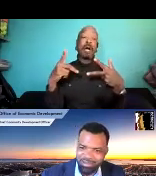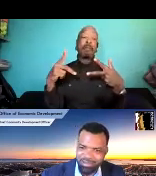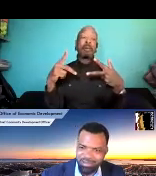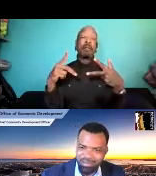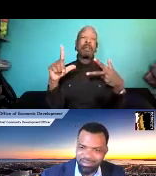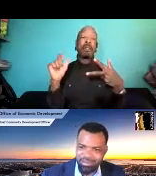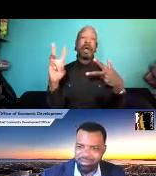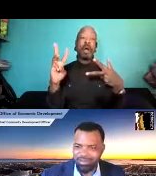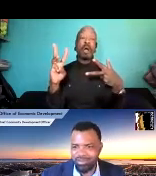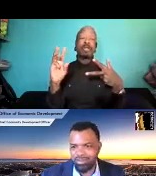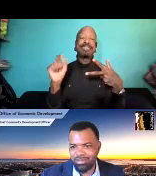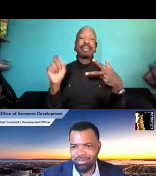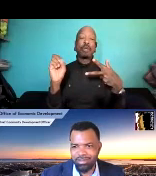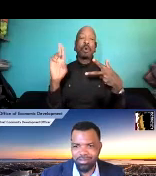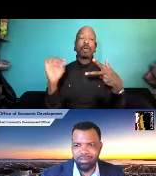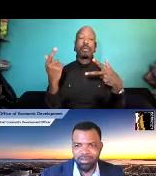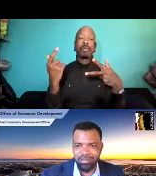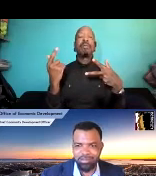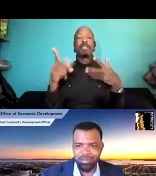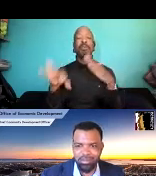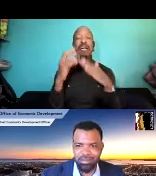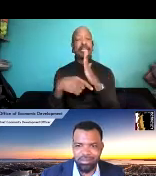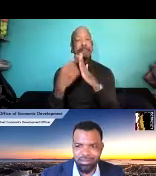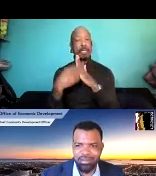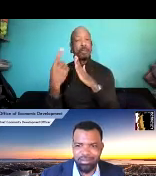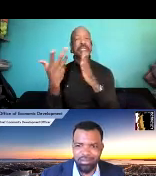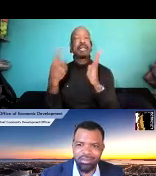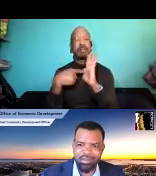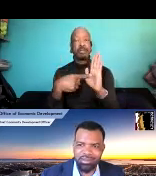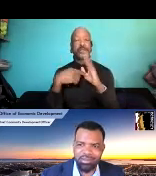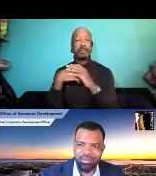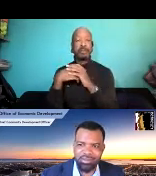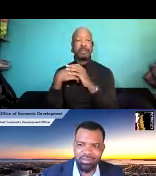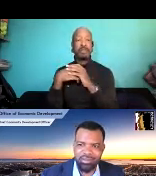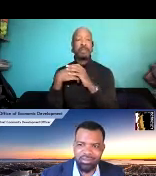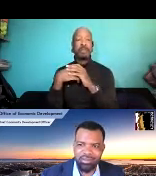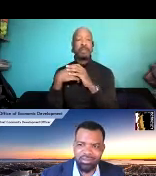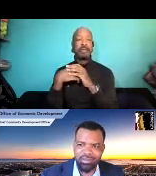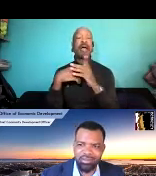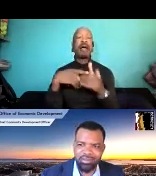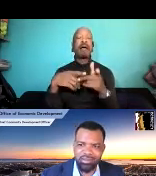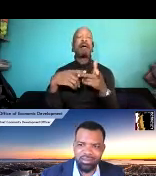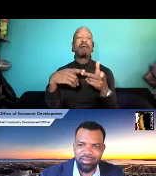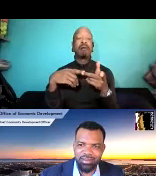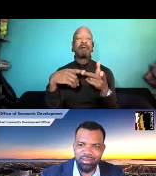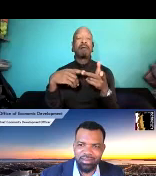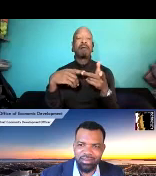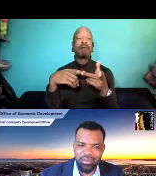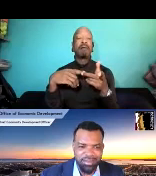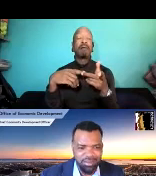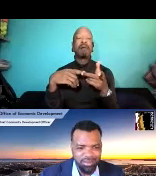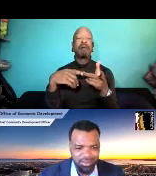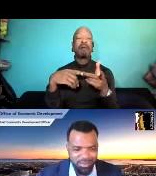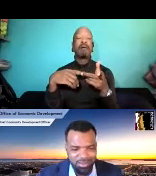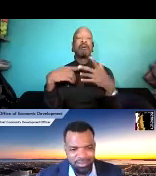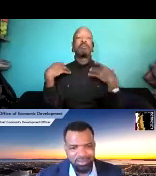those manuals that I was talking about, including, I think, Outside the Boss manual. We have our Resilient Communities Legal Cafe, where we do